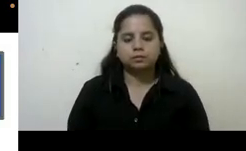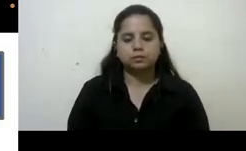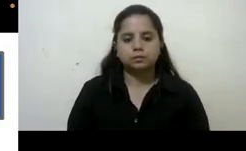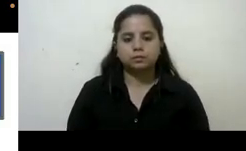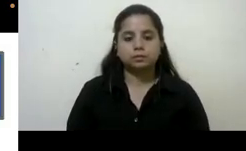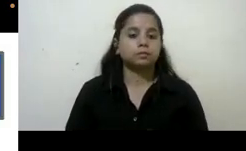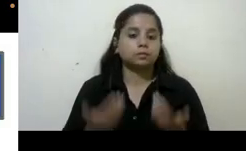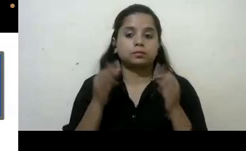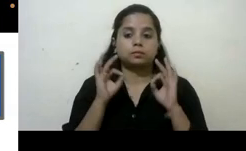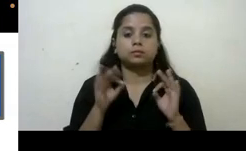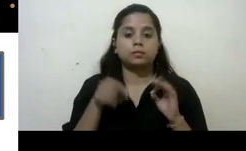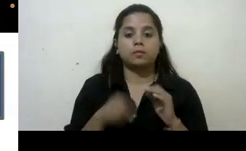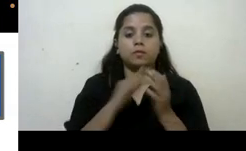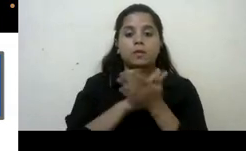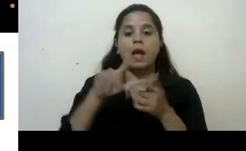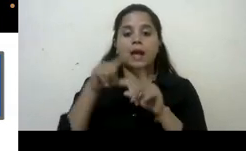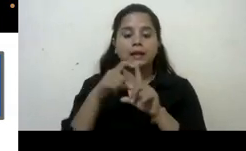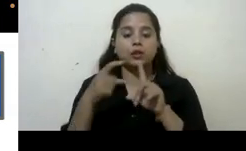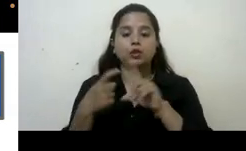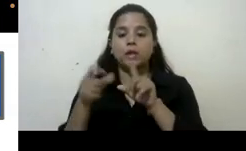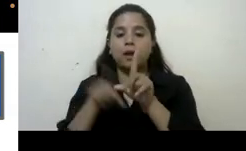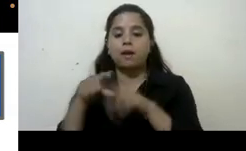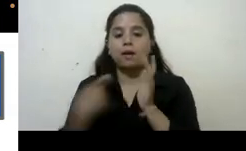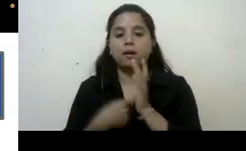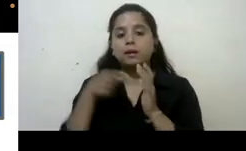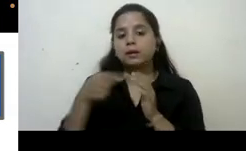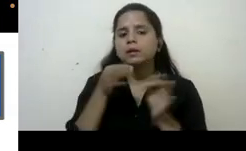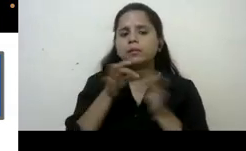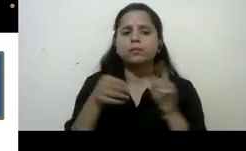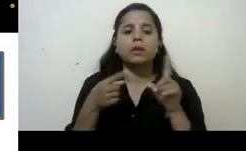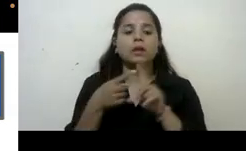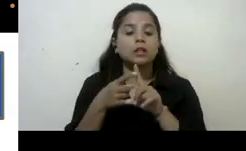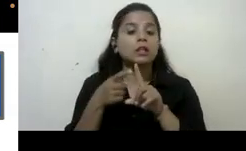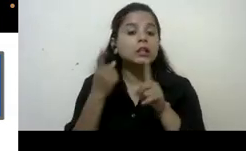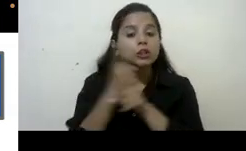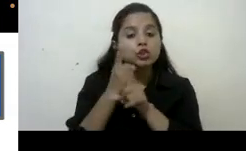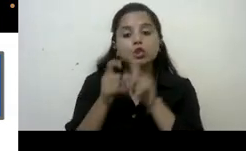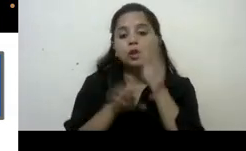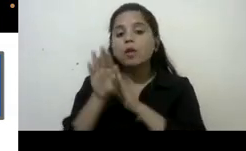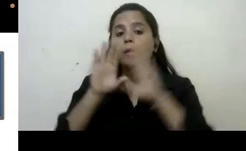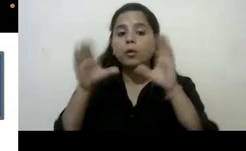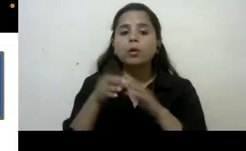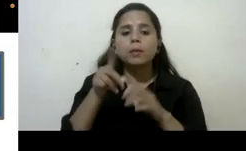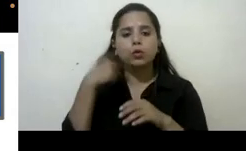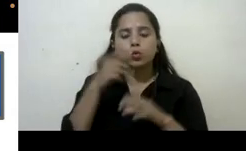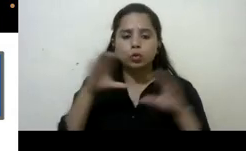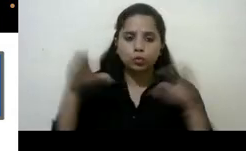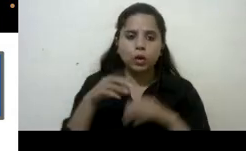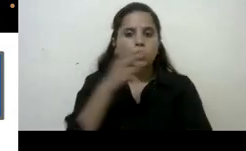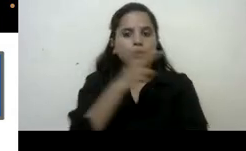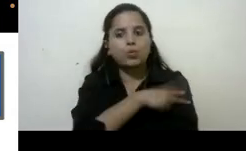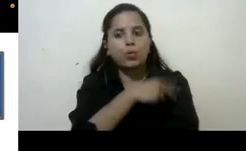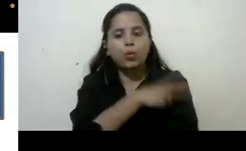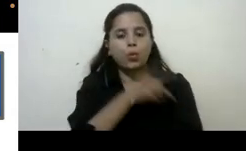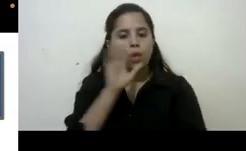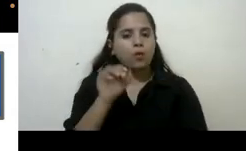Well, Head and Taylor has defined teacher development group as a group of teachers, those who come together voluntarily, having